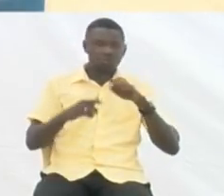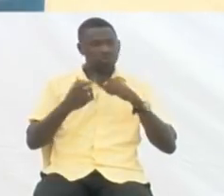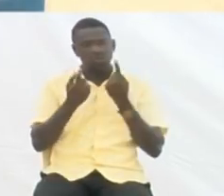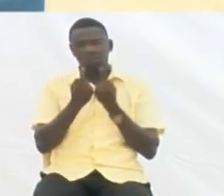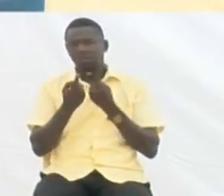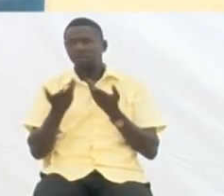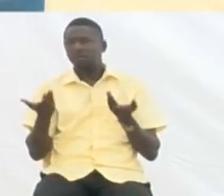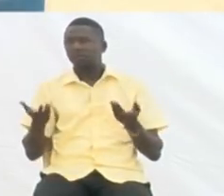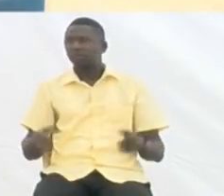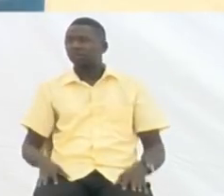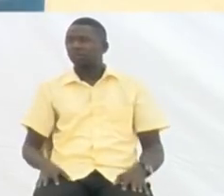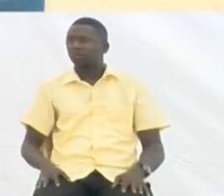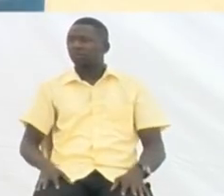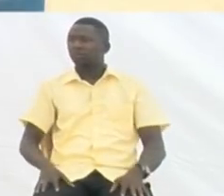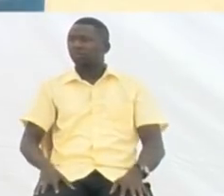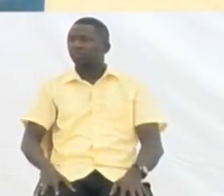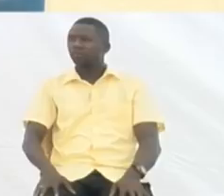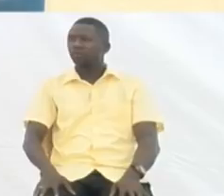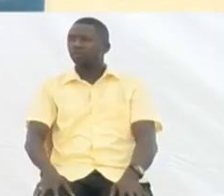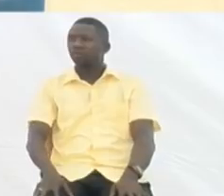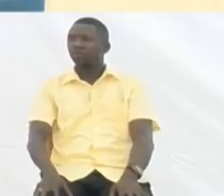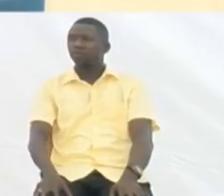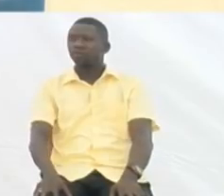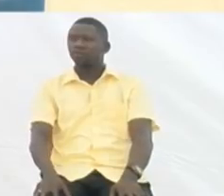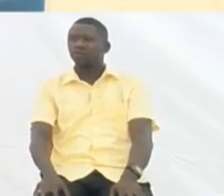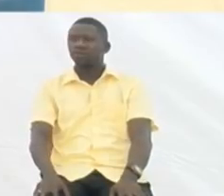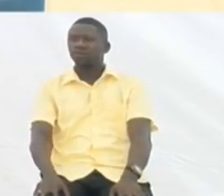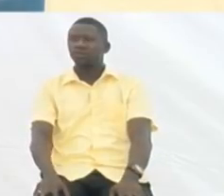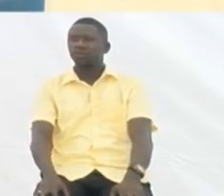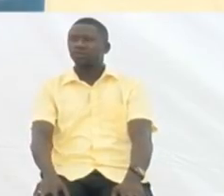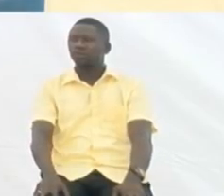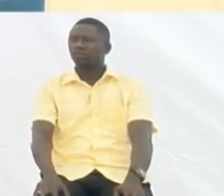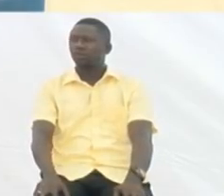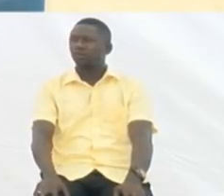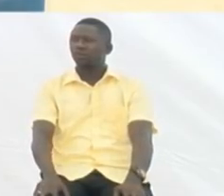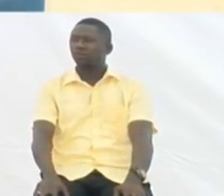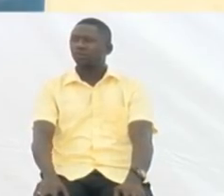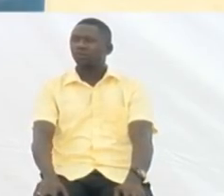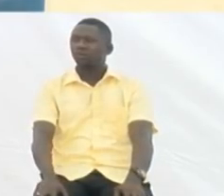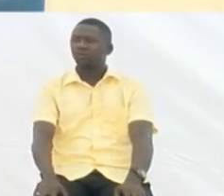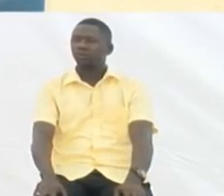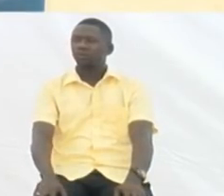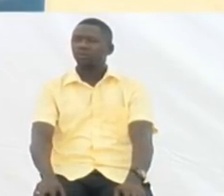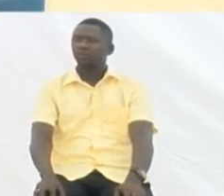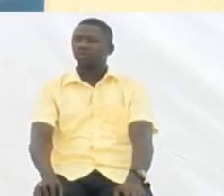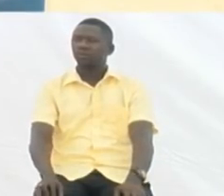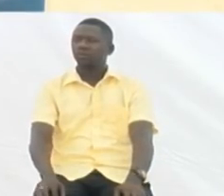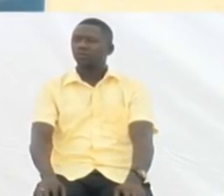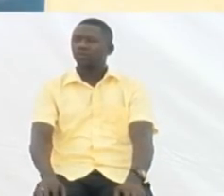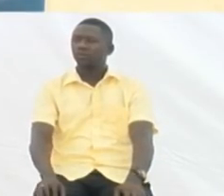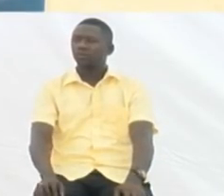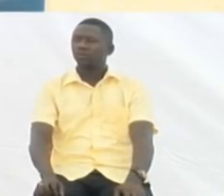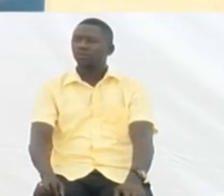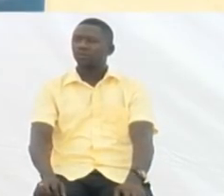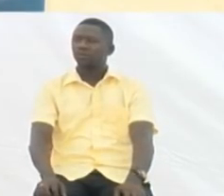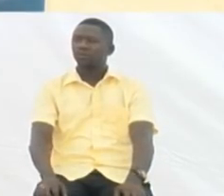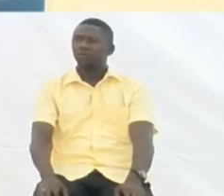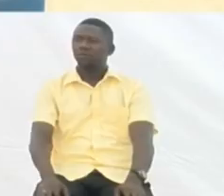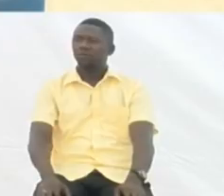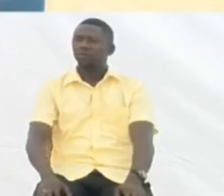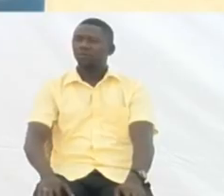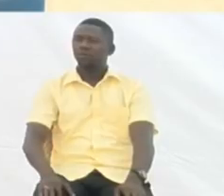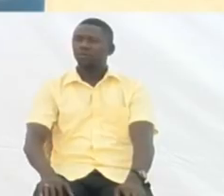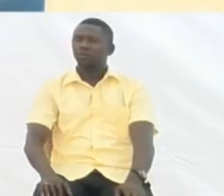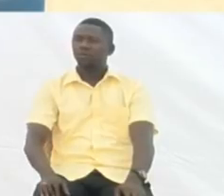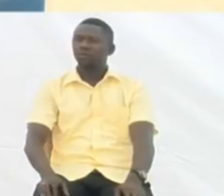Wolem nyinti bring mole nyim boro min fo ila moya falintale e ka foko dolu ketutale